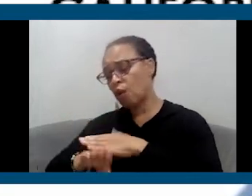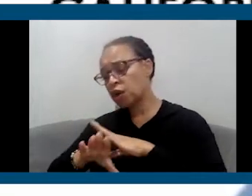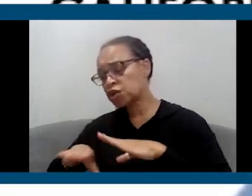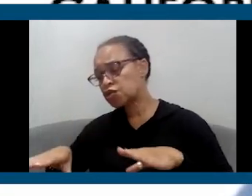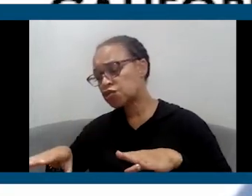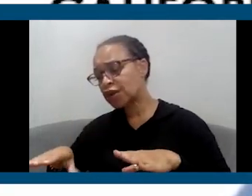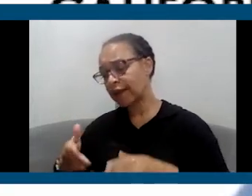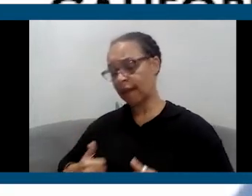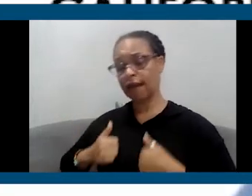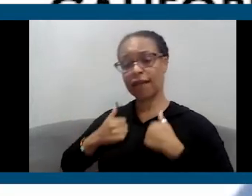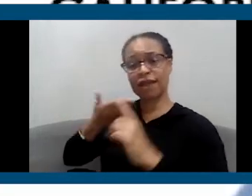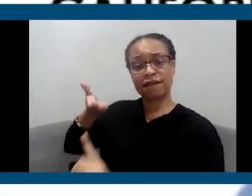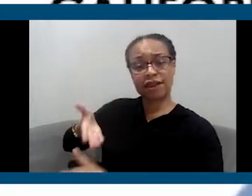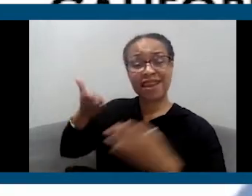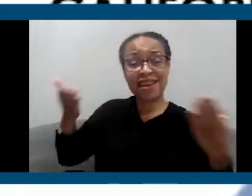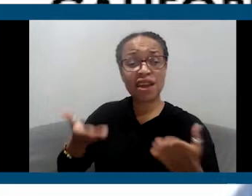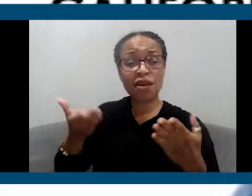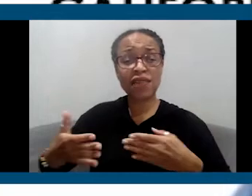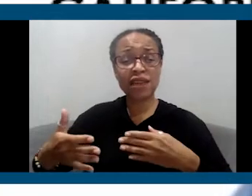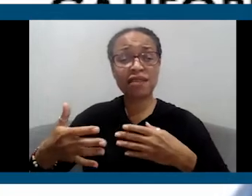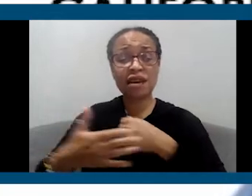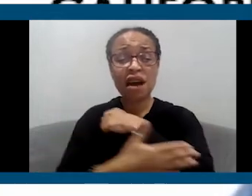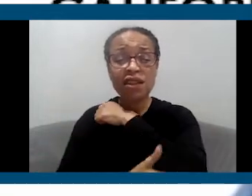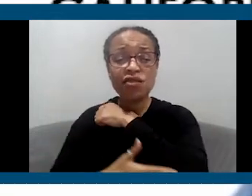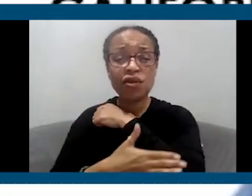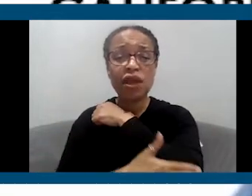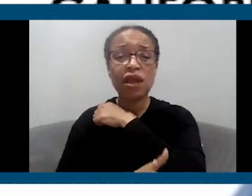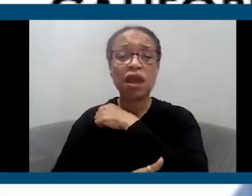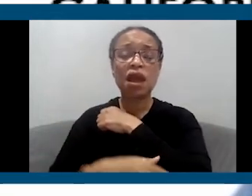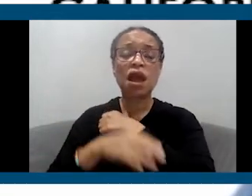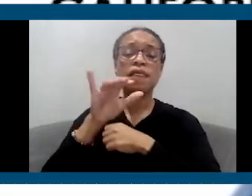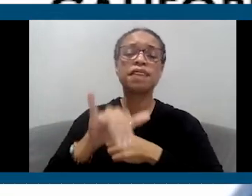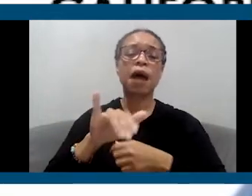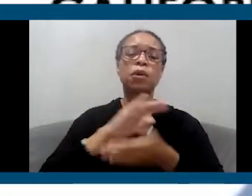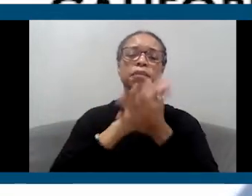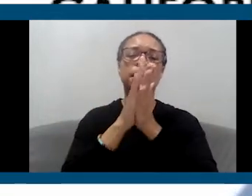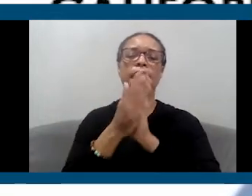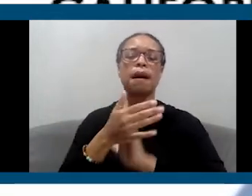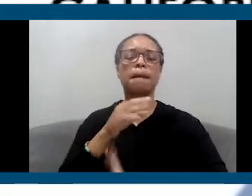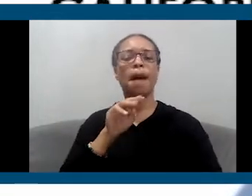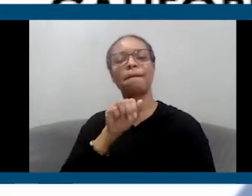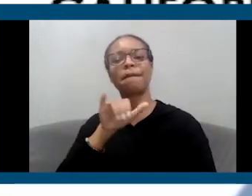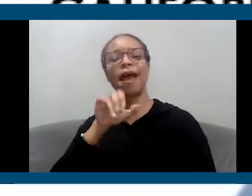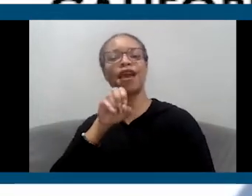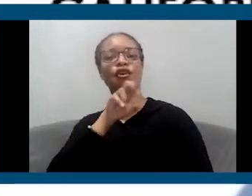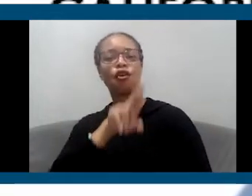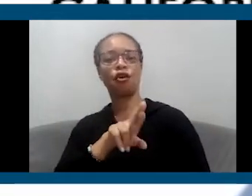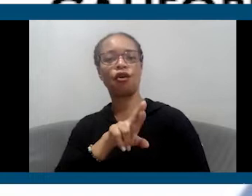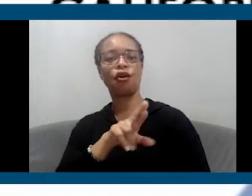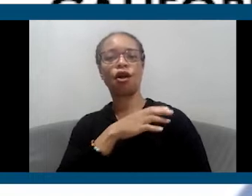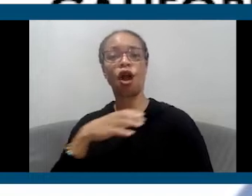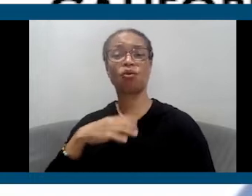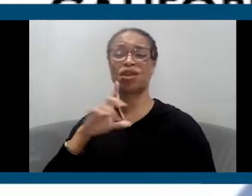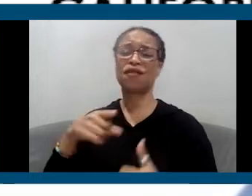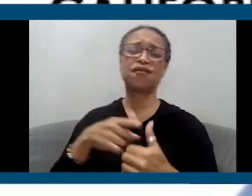detainment camp right here in this country, that would go on to be a mayor, a congressman, and the first ever Asian